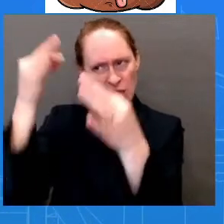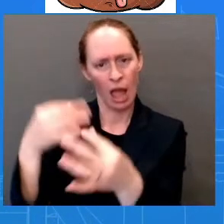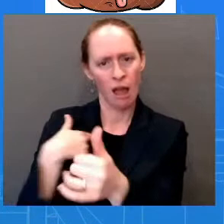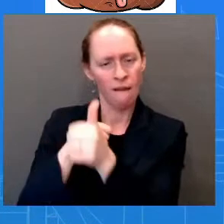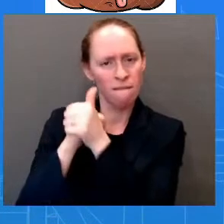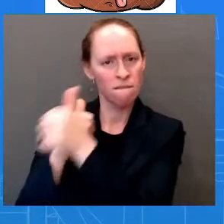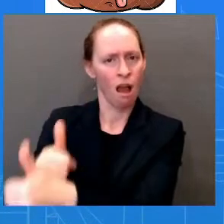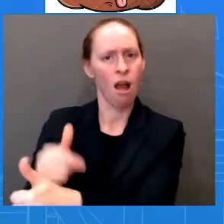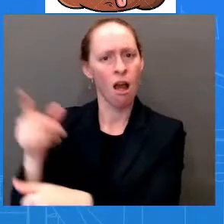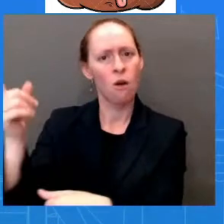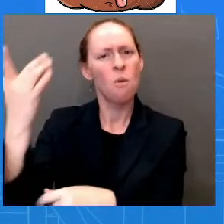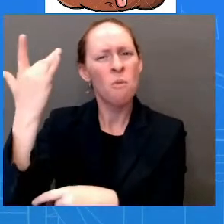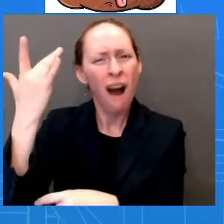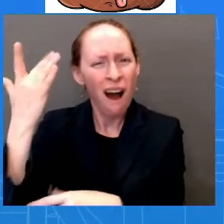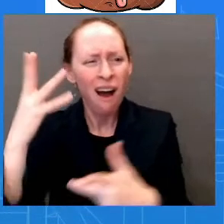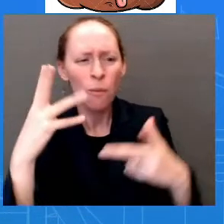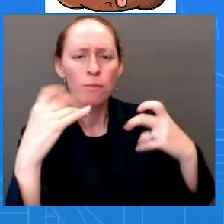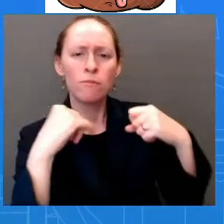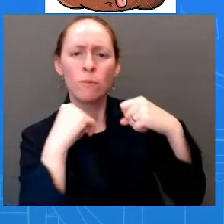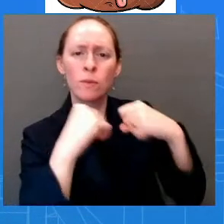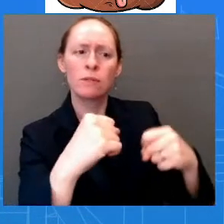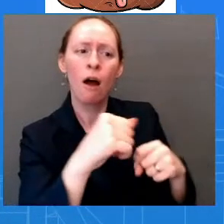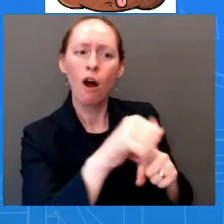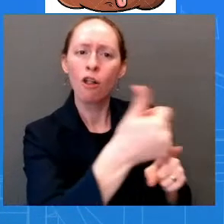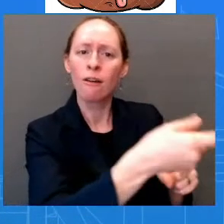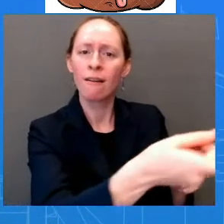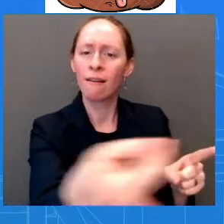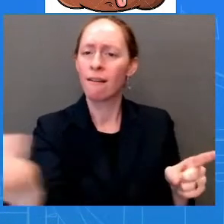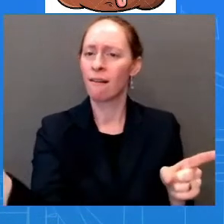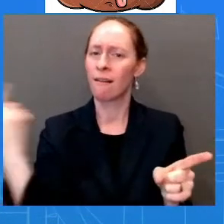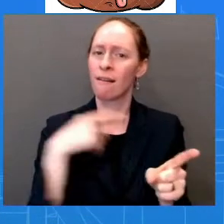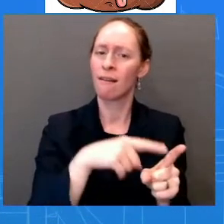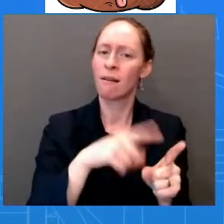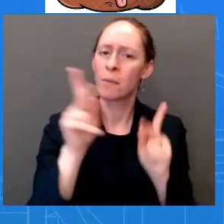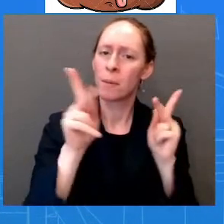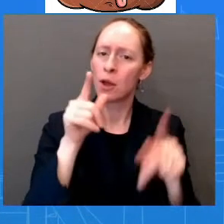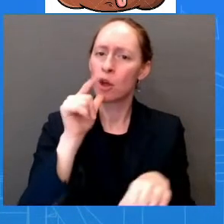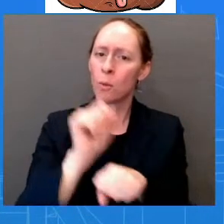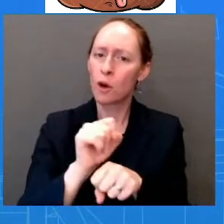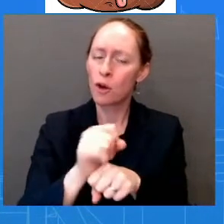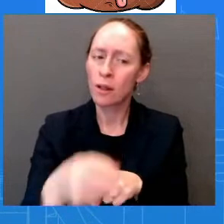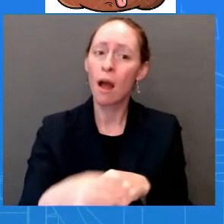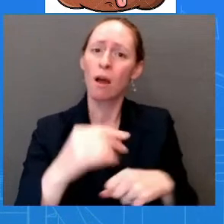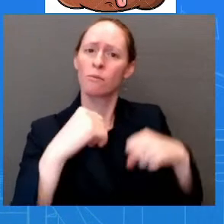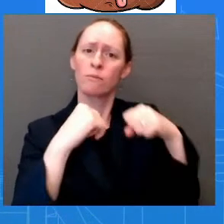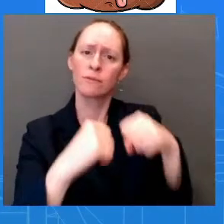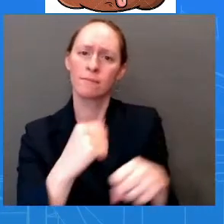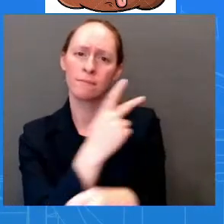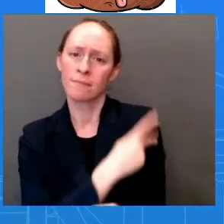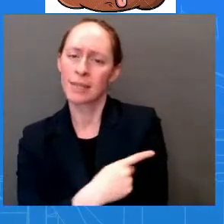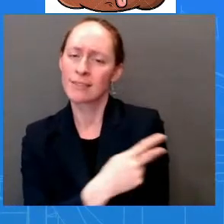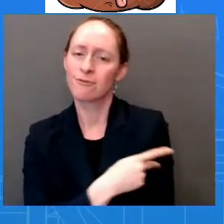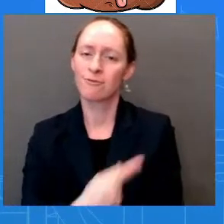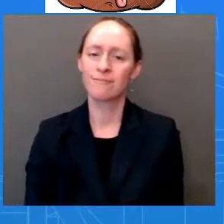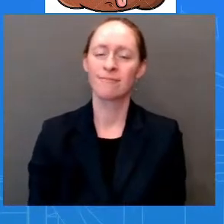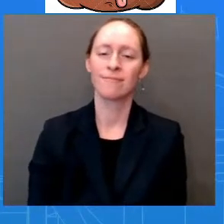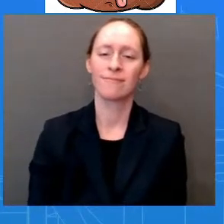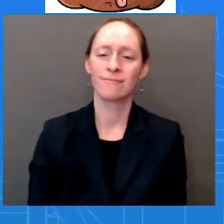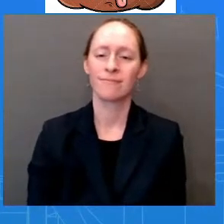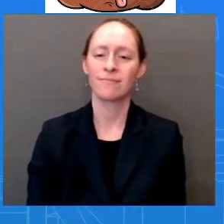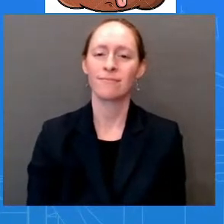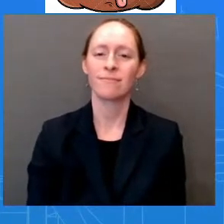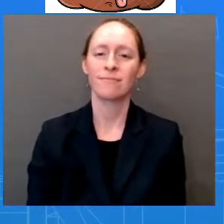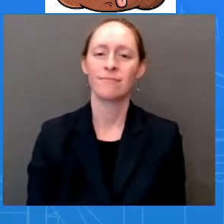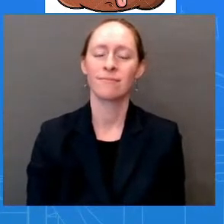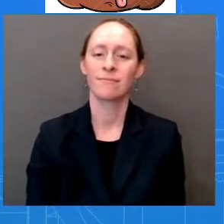healthcare workers and that's how we protect patients. So this idea that in specific circumstances, we can't have